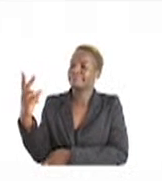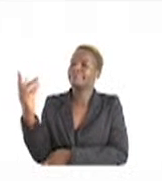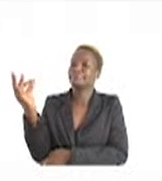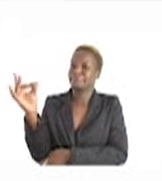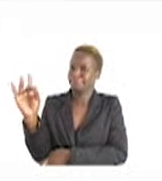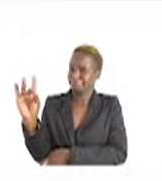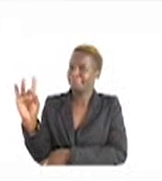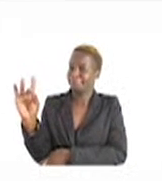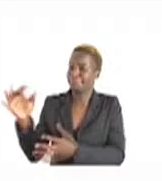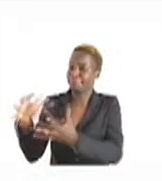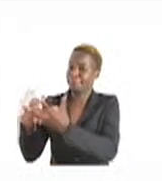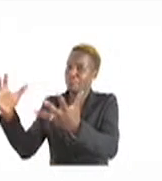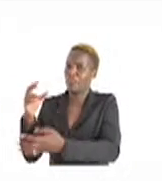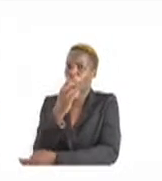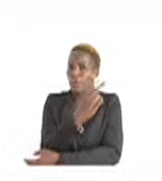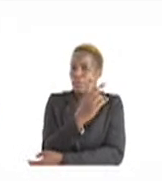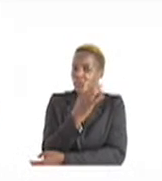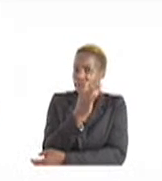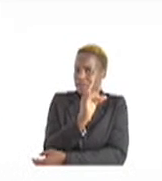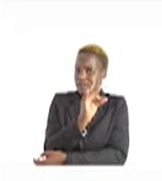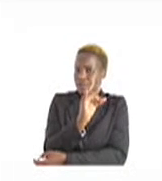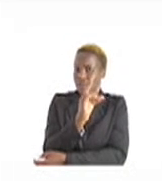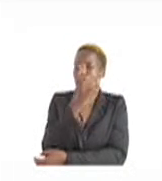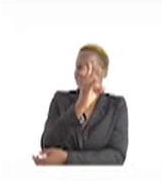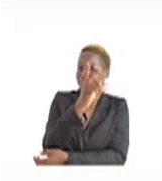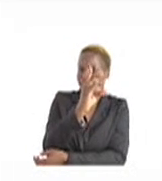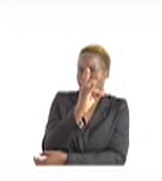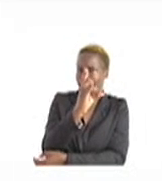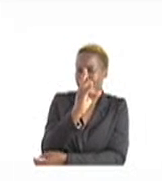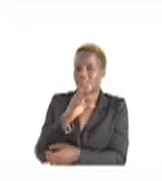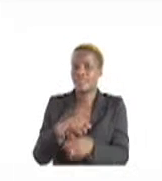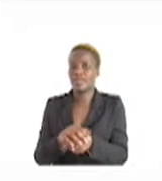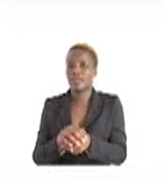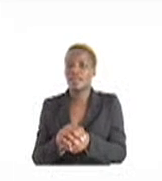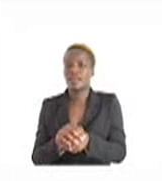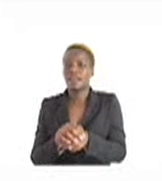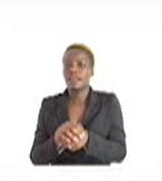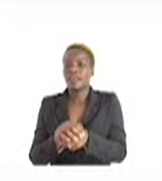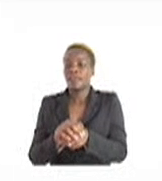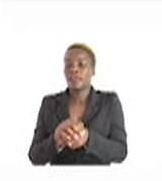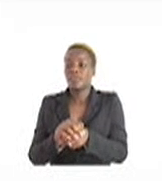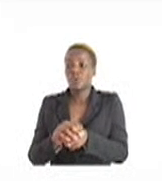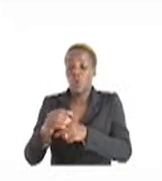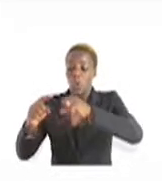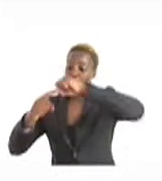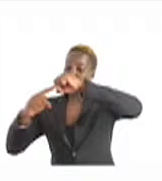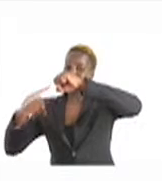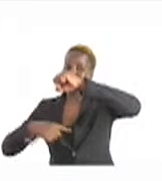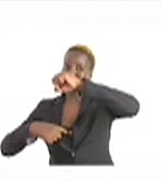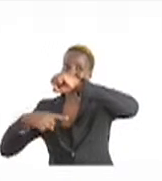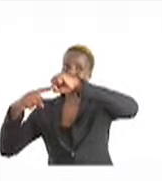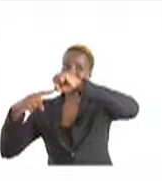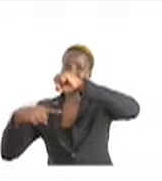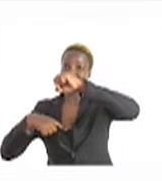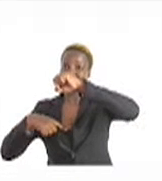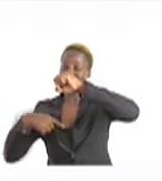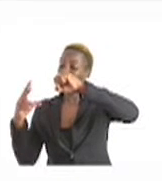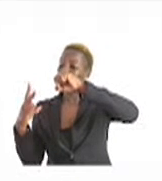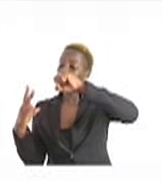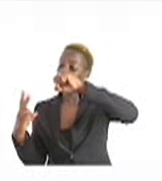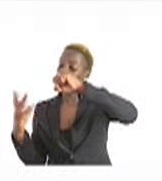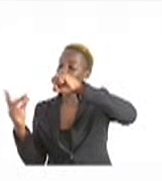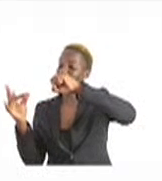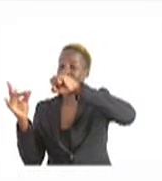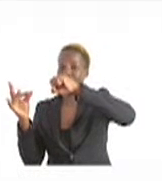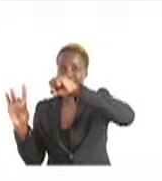perfect. So the mouth of the sign should be opening towards 28. So we put in the